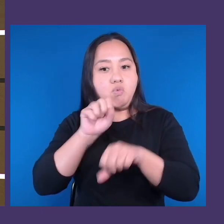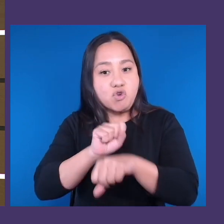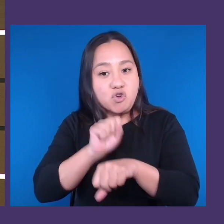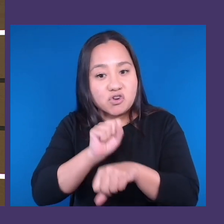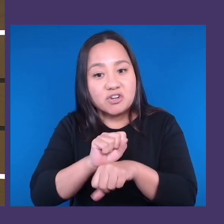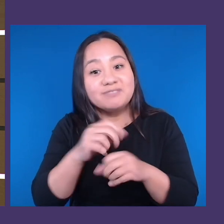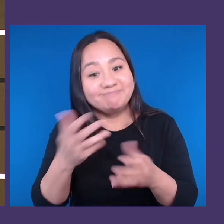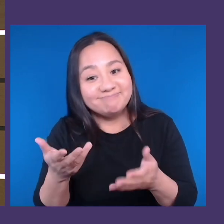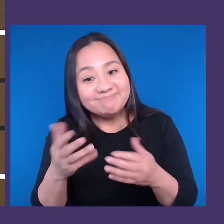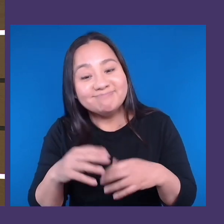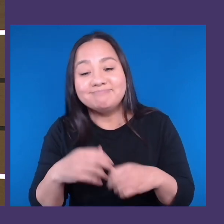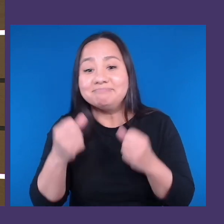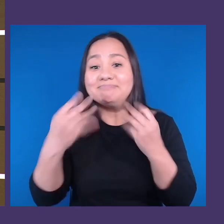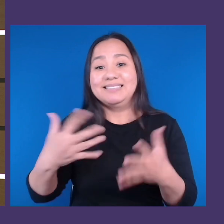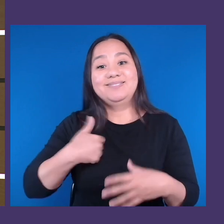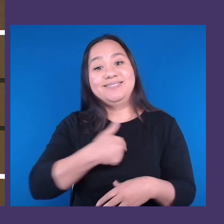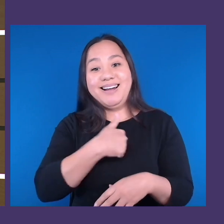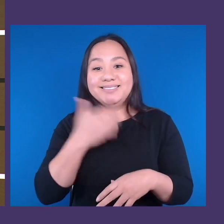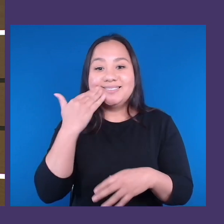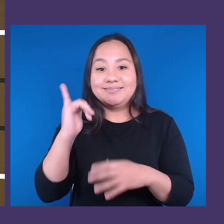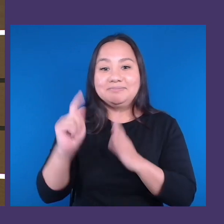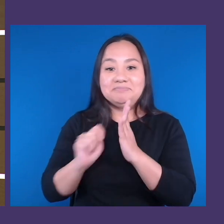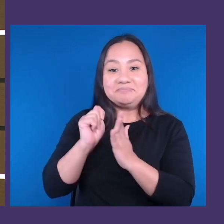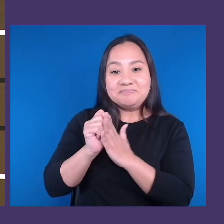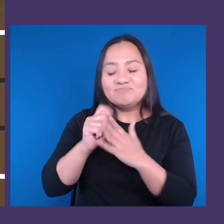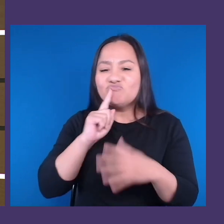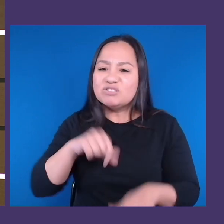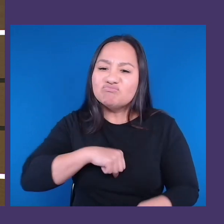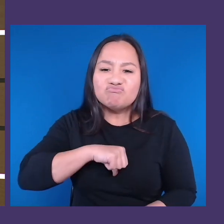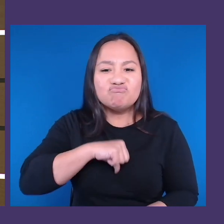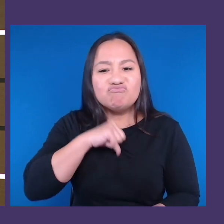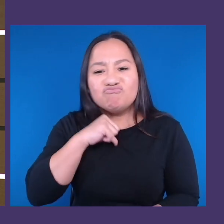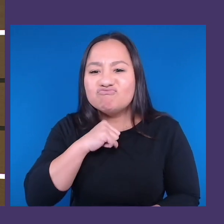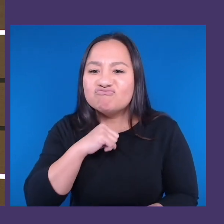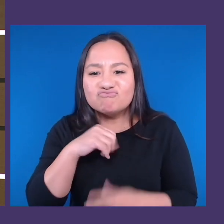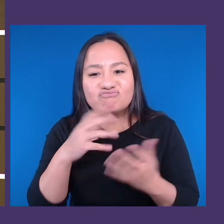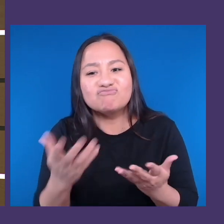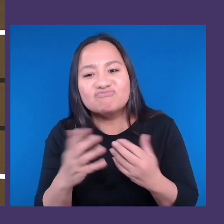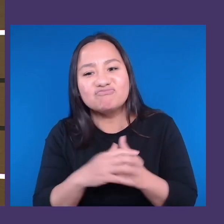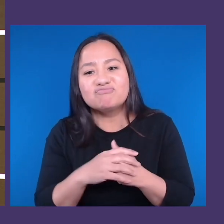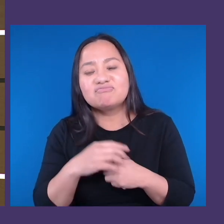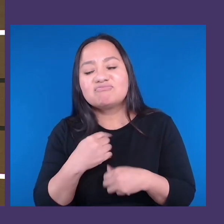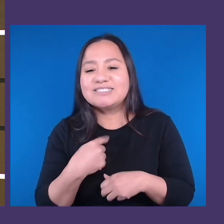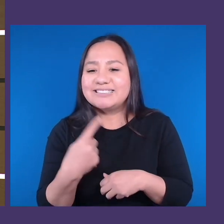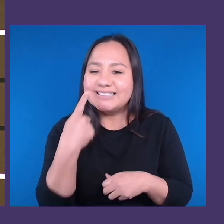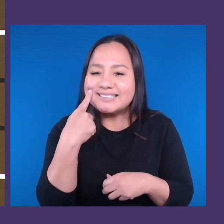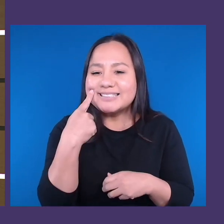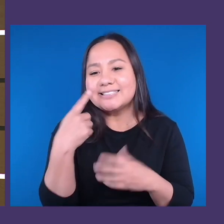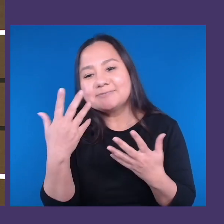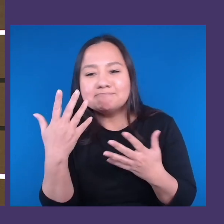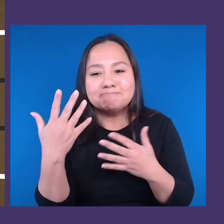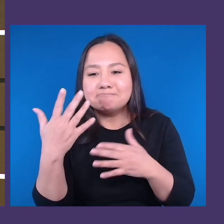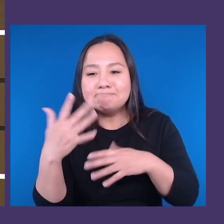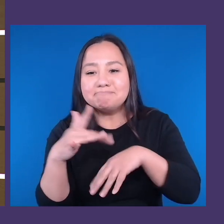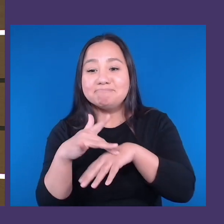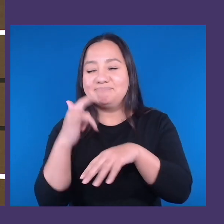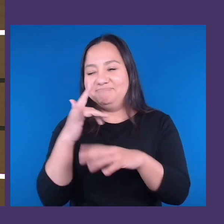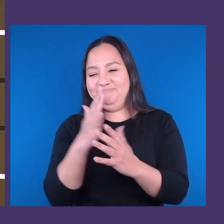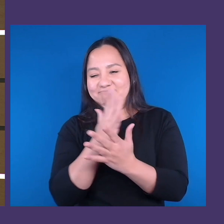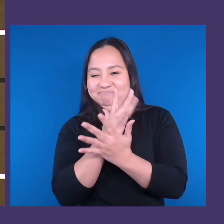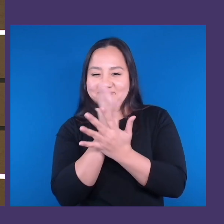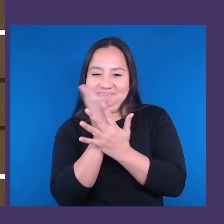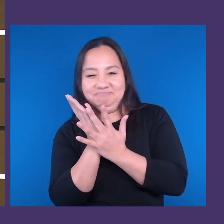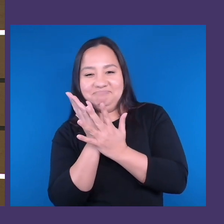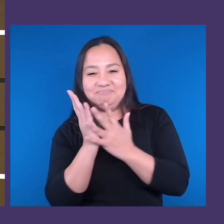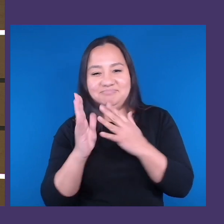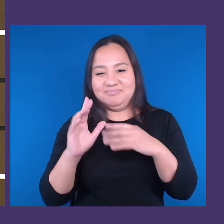at the time were very proud of it. And I think in the sort of early to mid first decade of